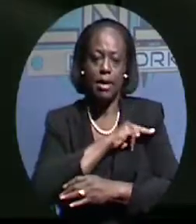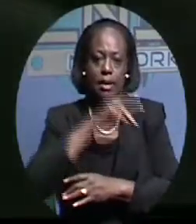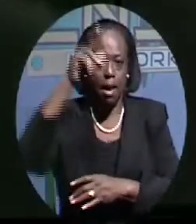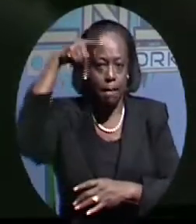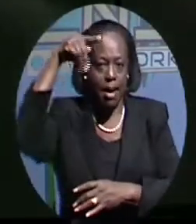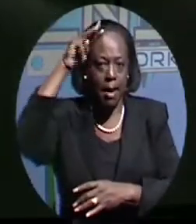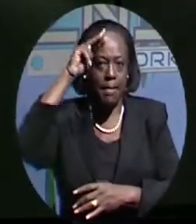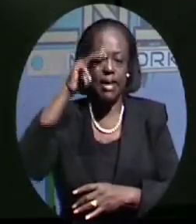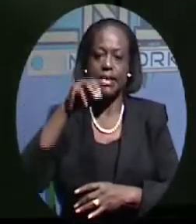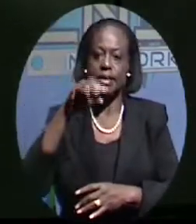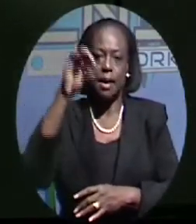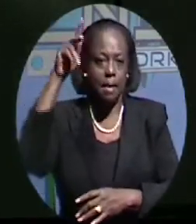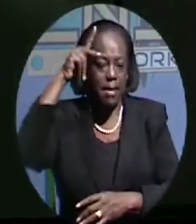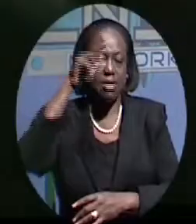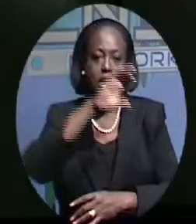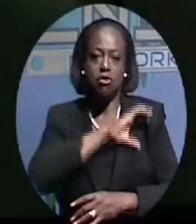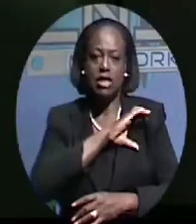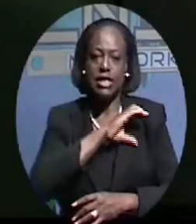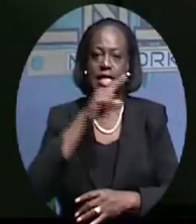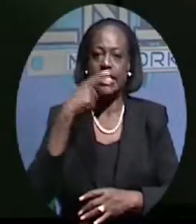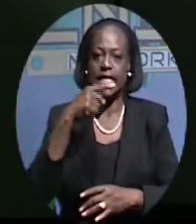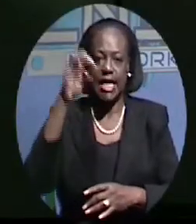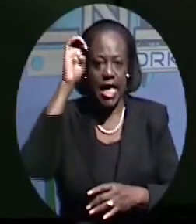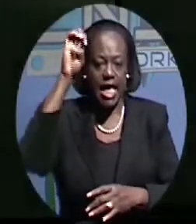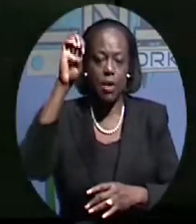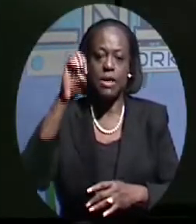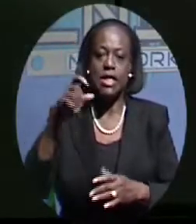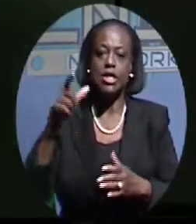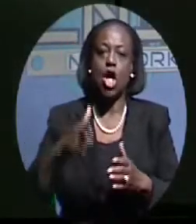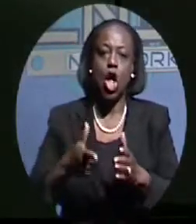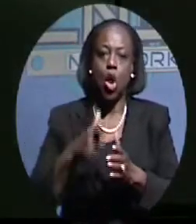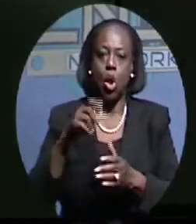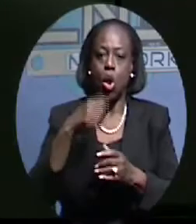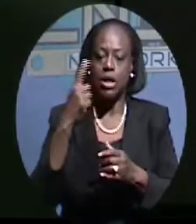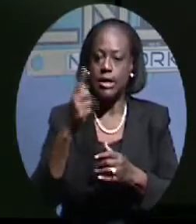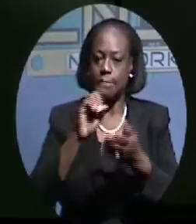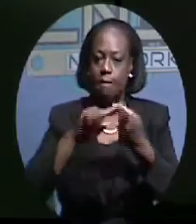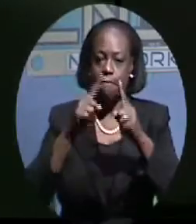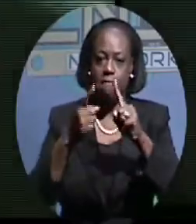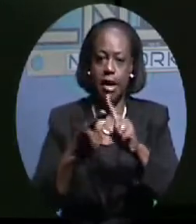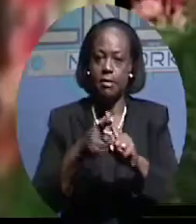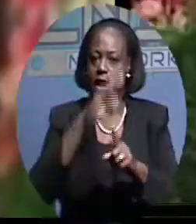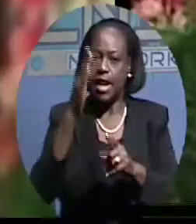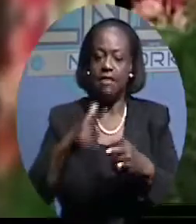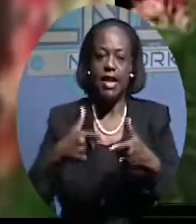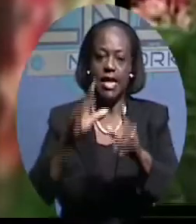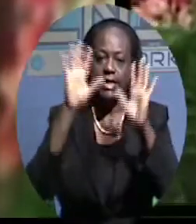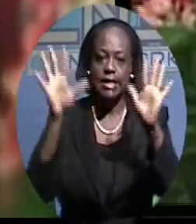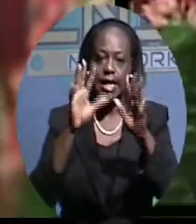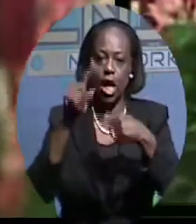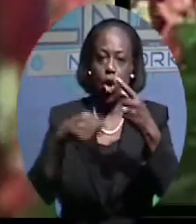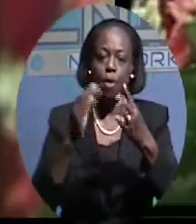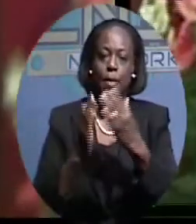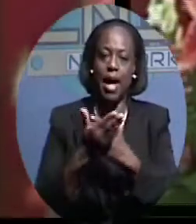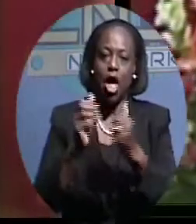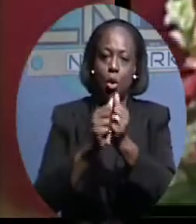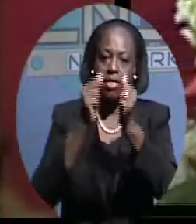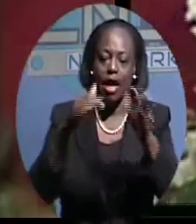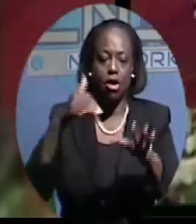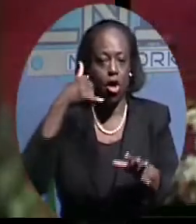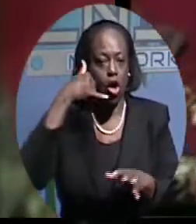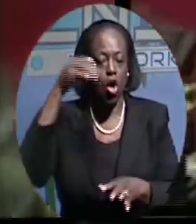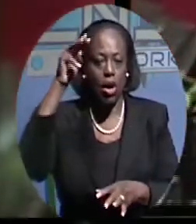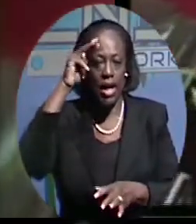spoke of John Martin as his loyal friend who never let a Sunday go by without giving him a phone call. He also described Martin as one of the